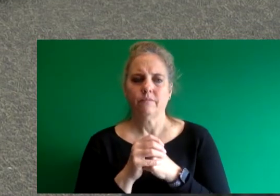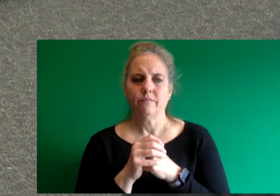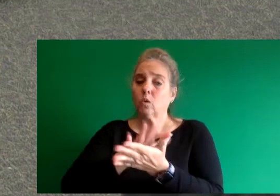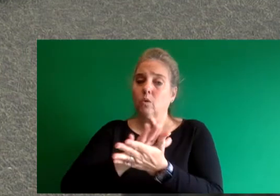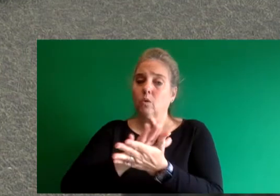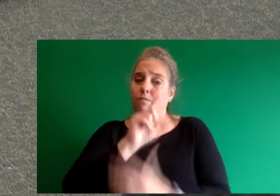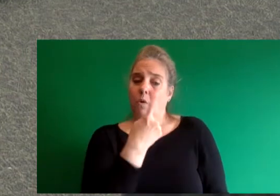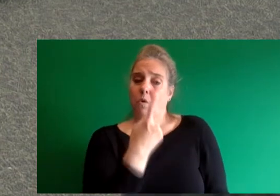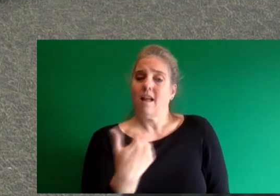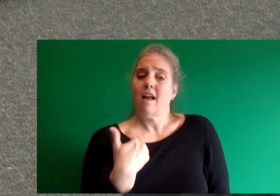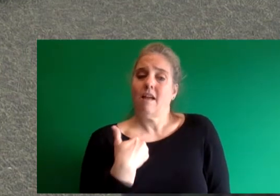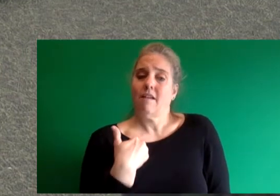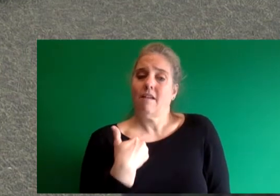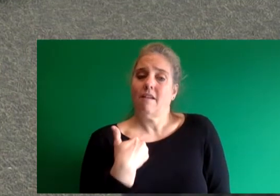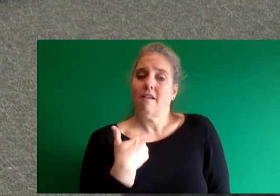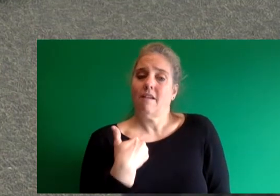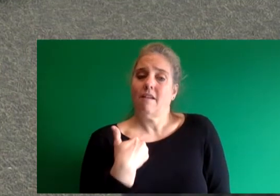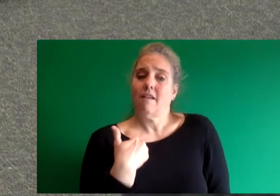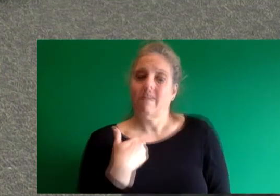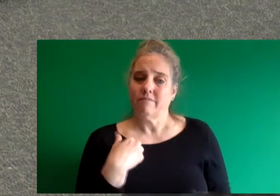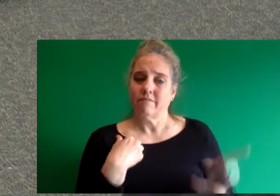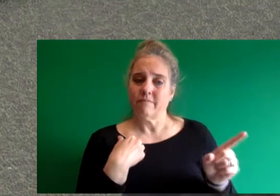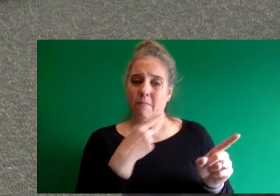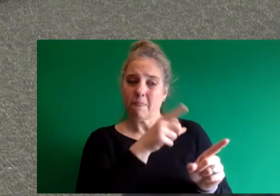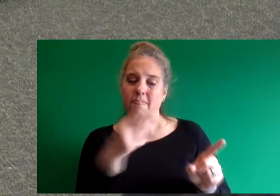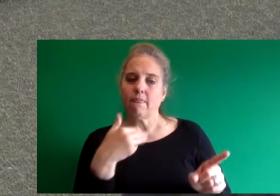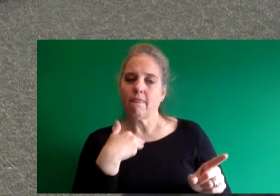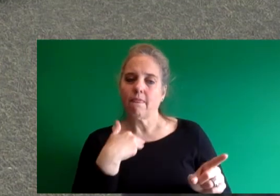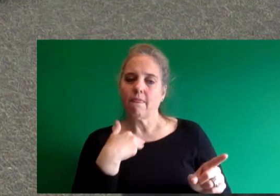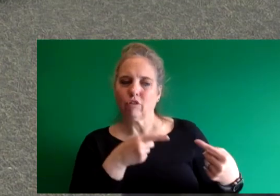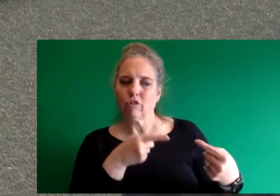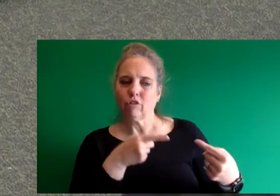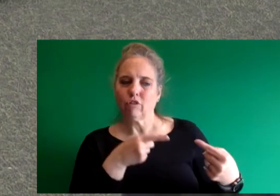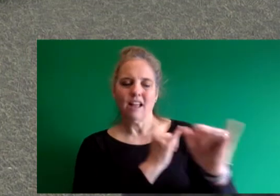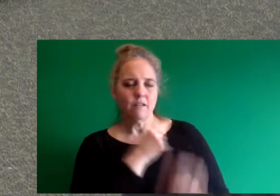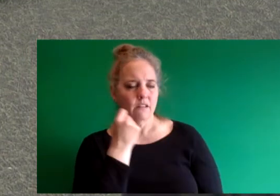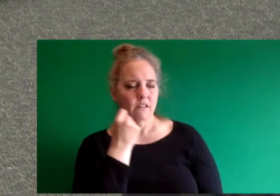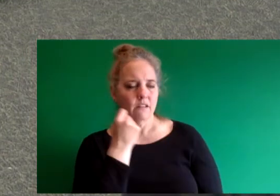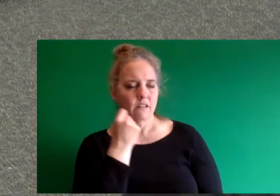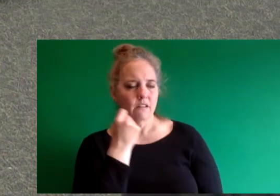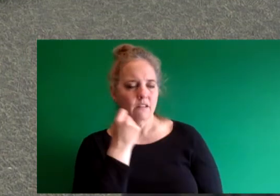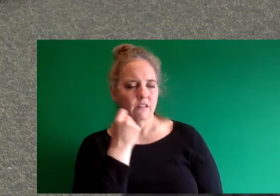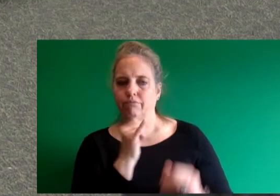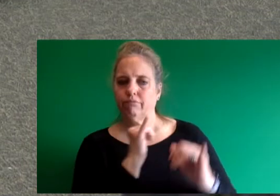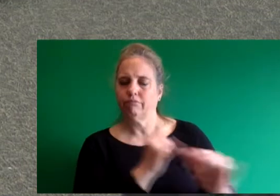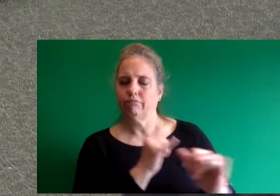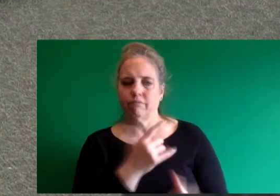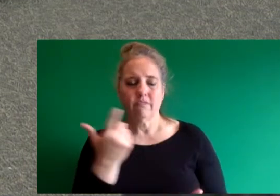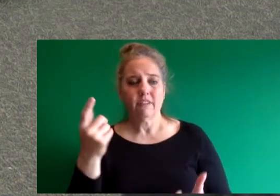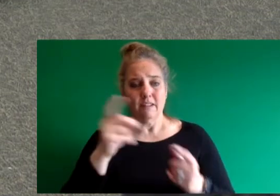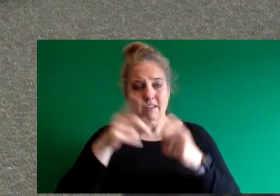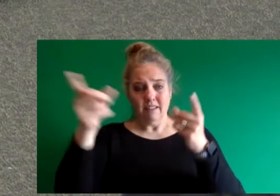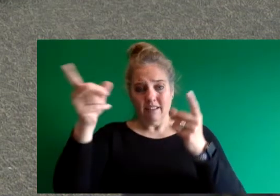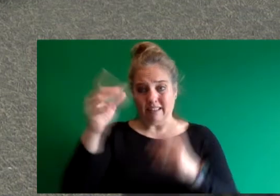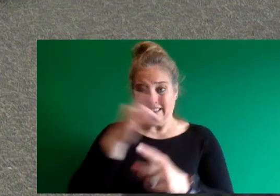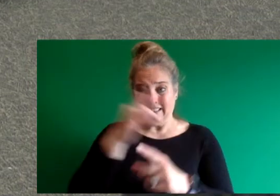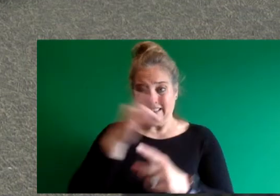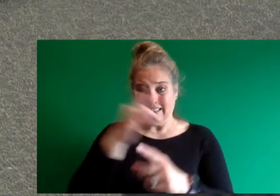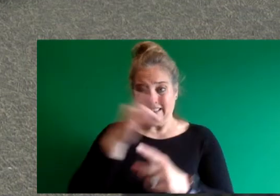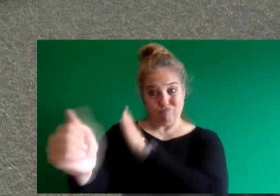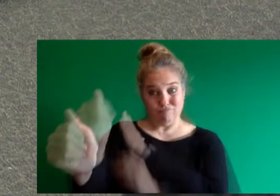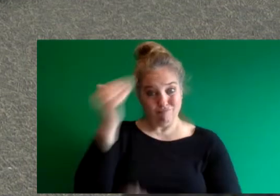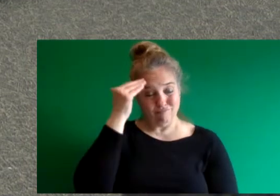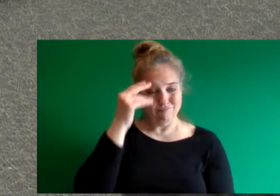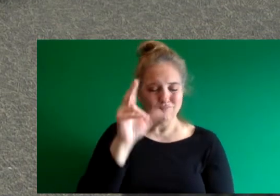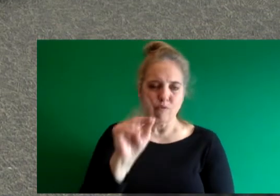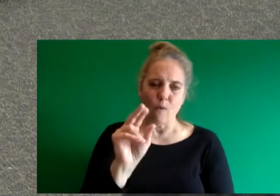thing, but they're not experts in this. So what can we do to make them more aware and be able to respond? And I think those are the challenges that we're